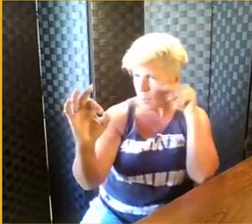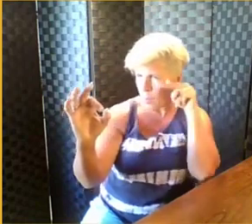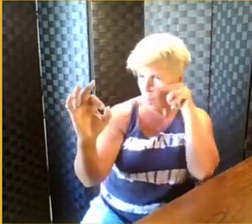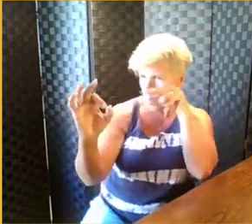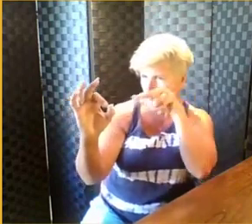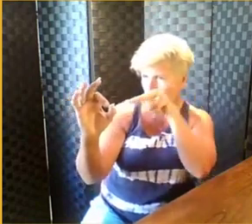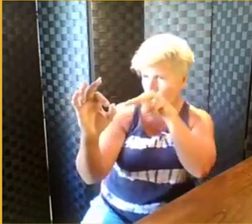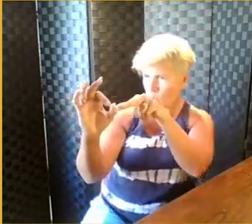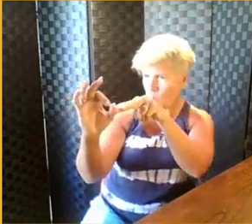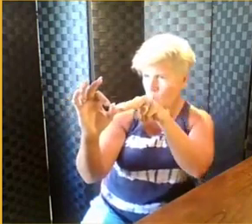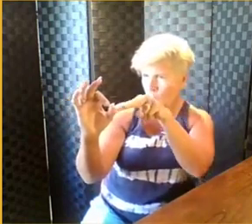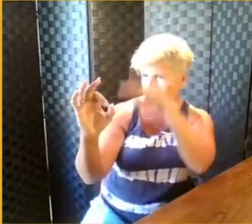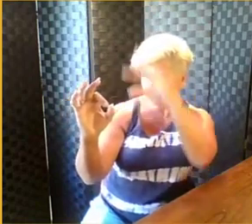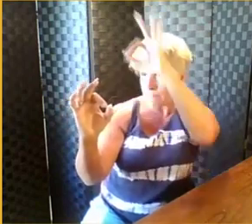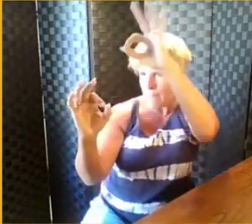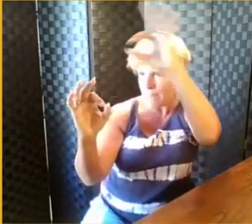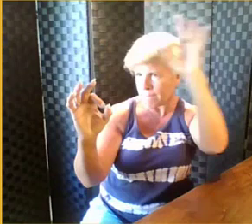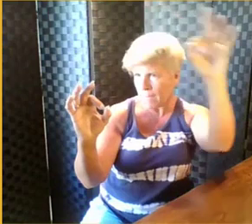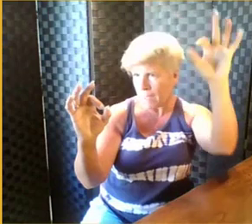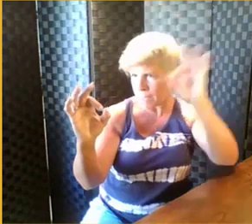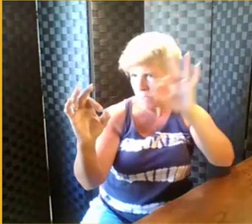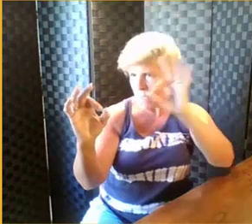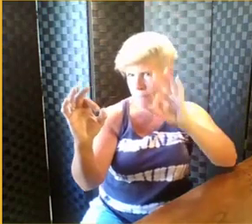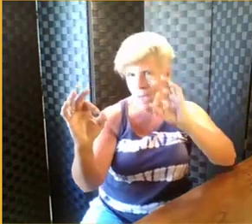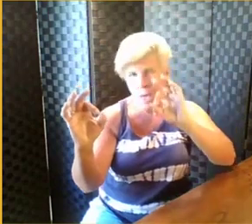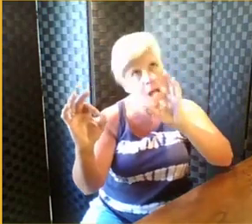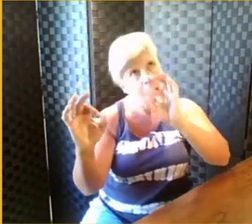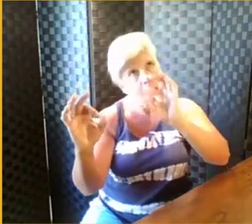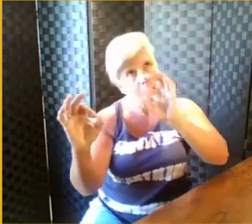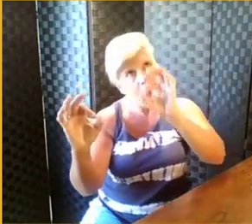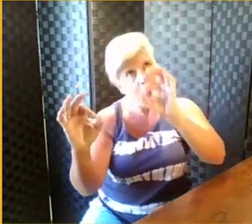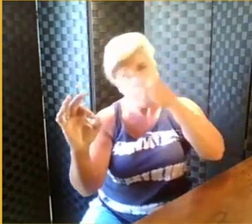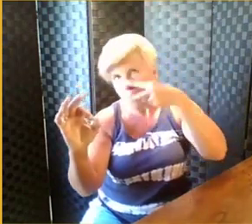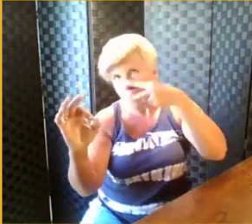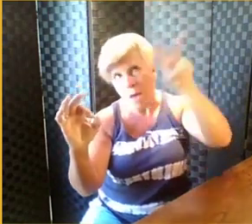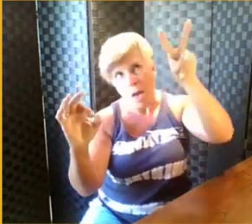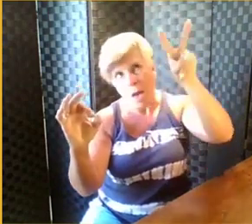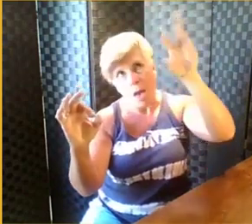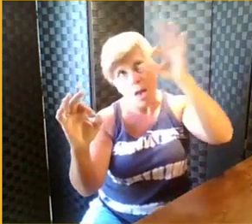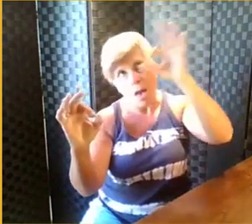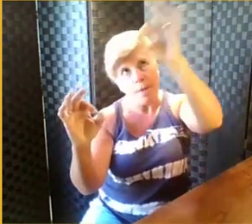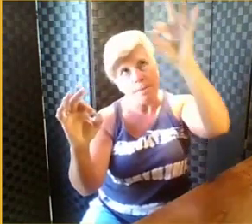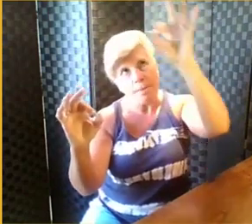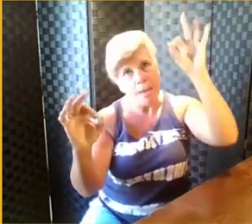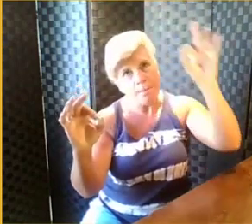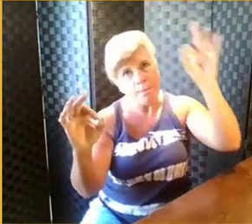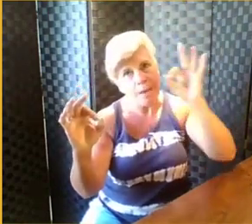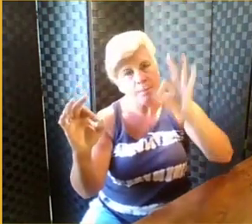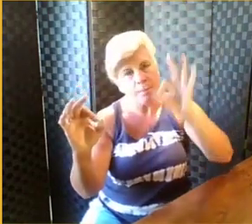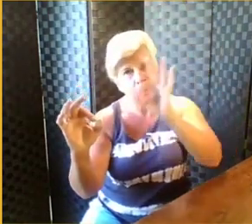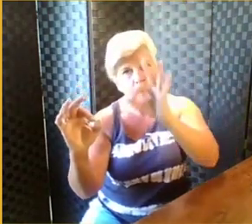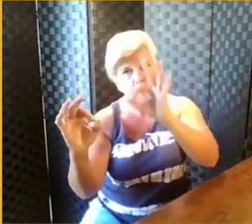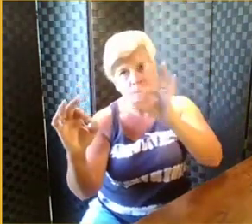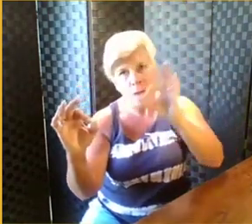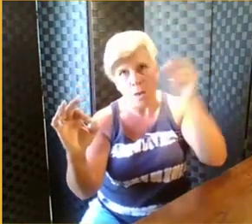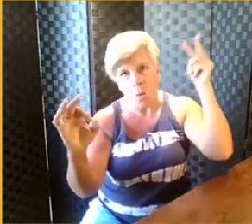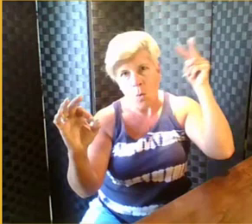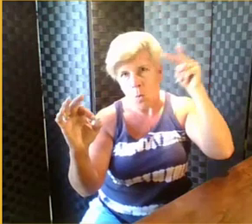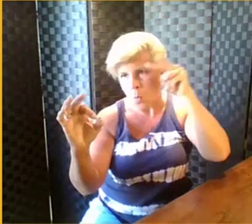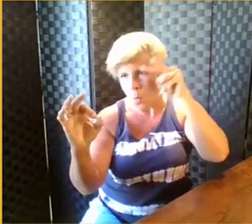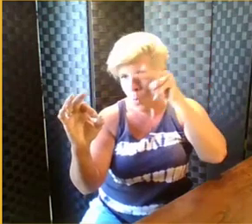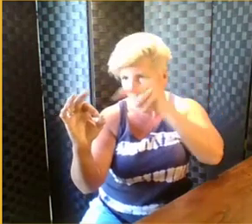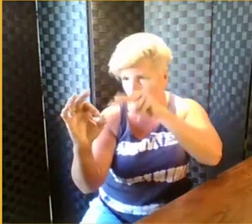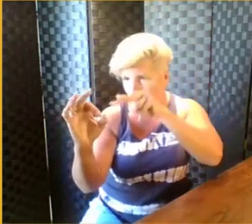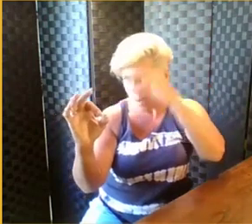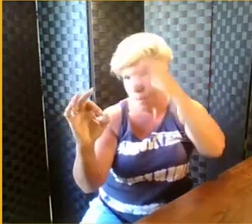Some of the other dots are moving. Notice that and then focus your attention on the very still dot.